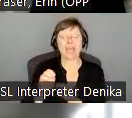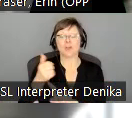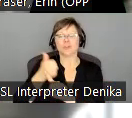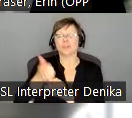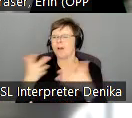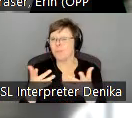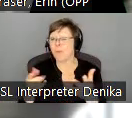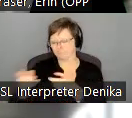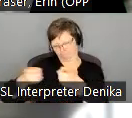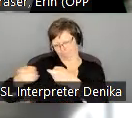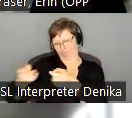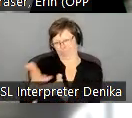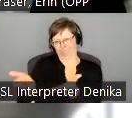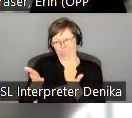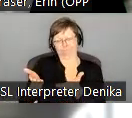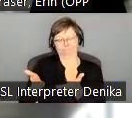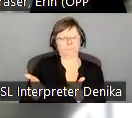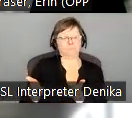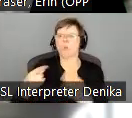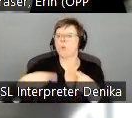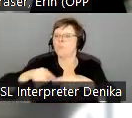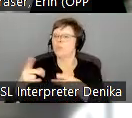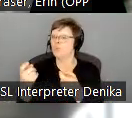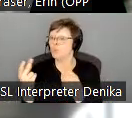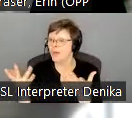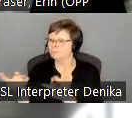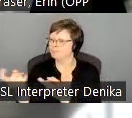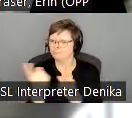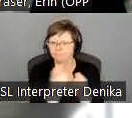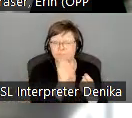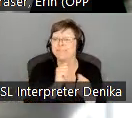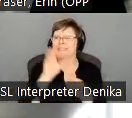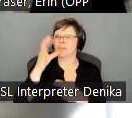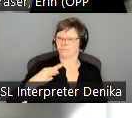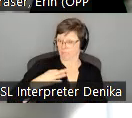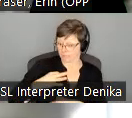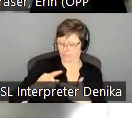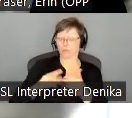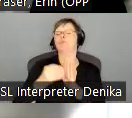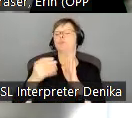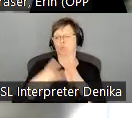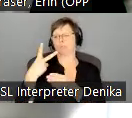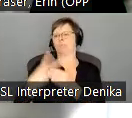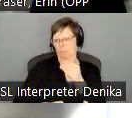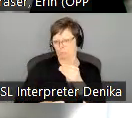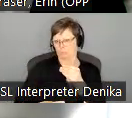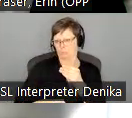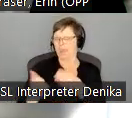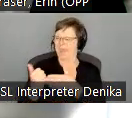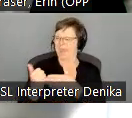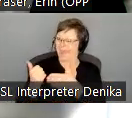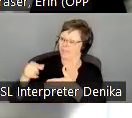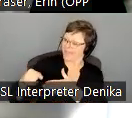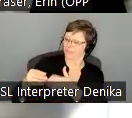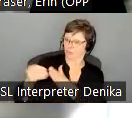this, and we recruit senior volunteers, also students that support seniors.